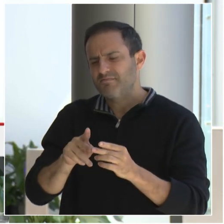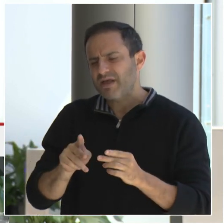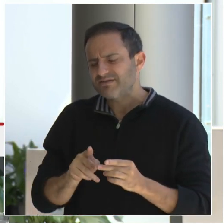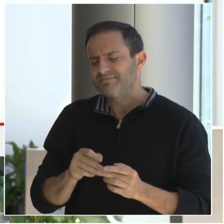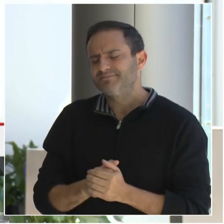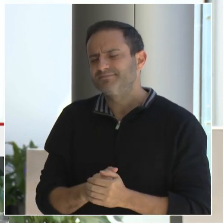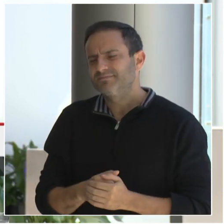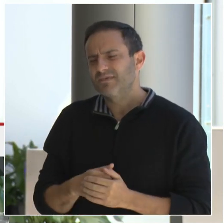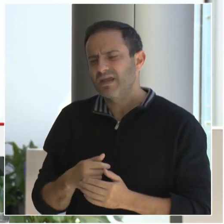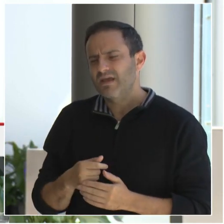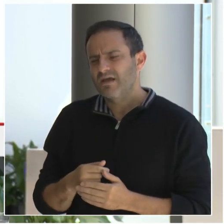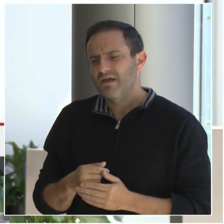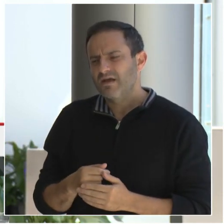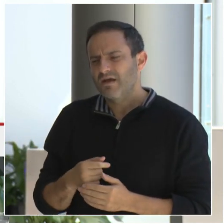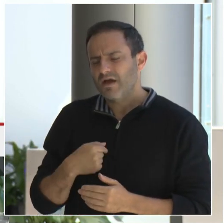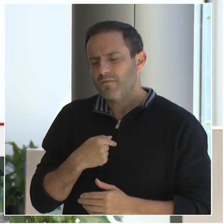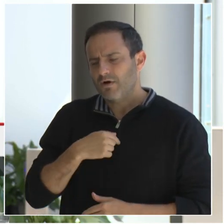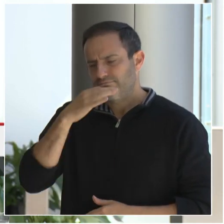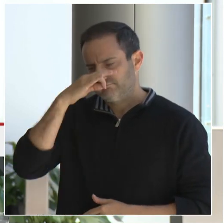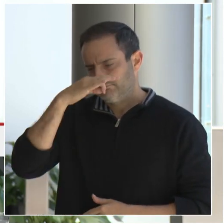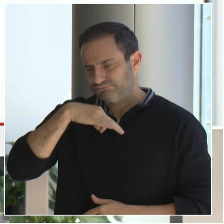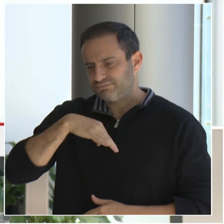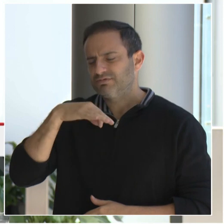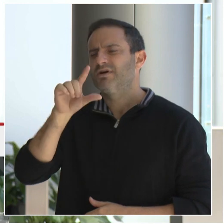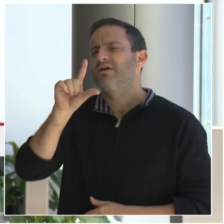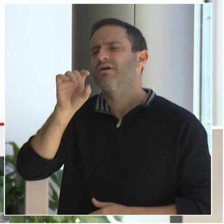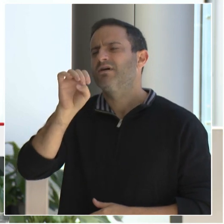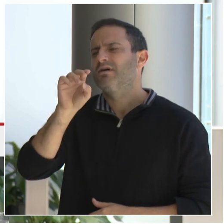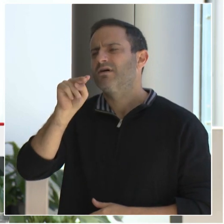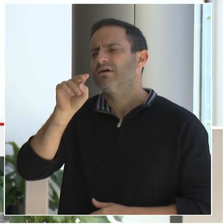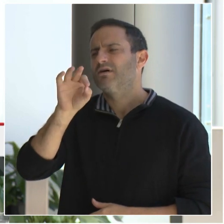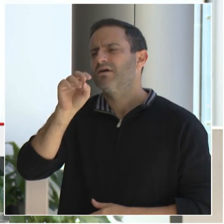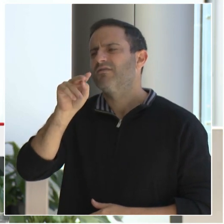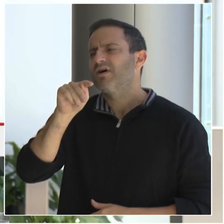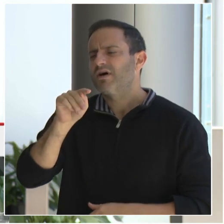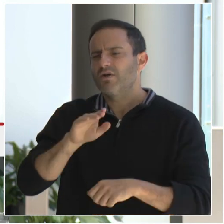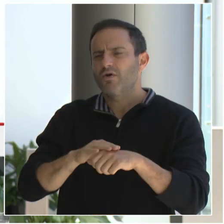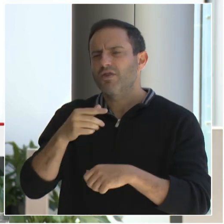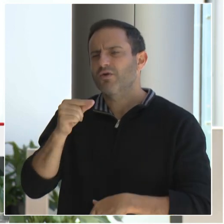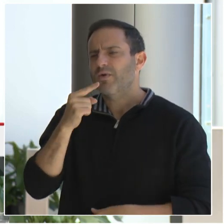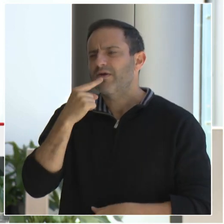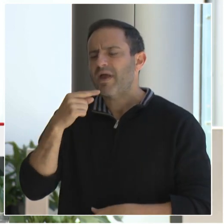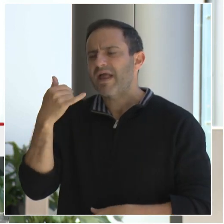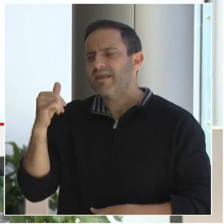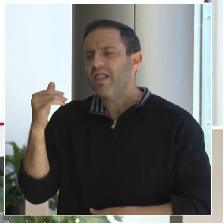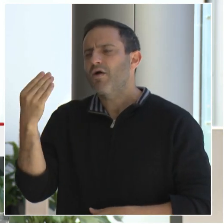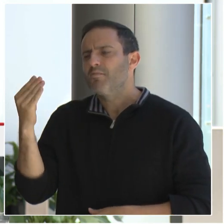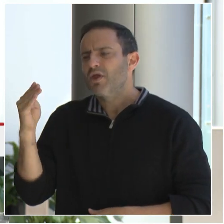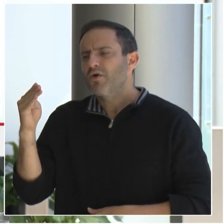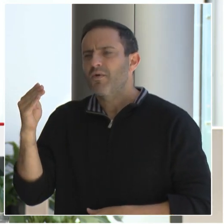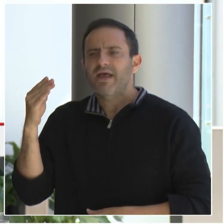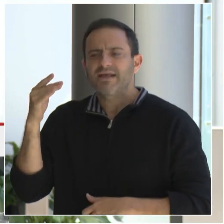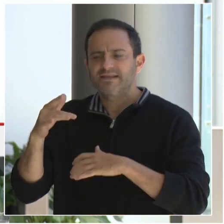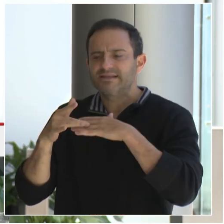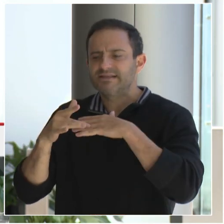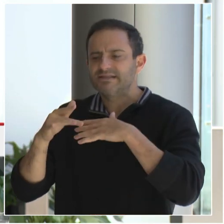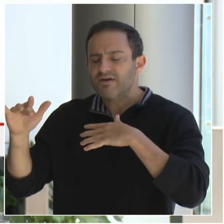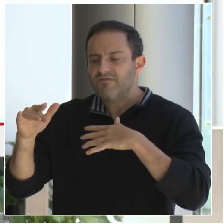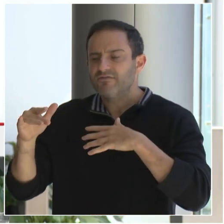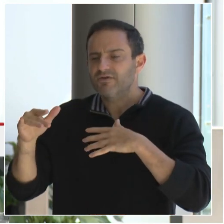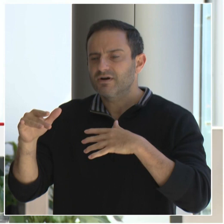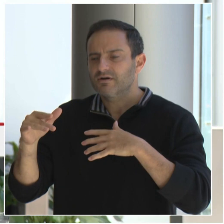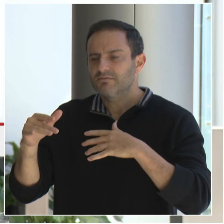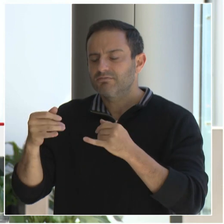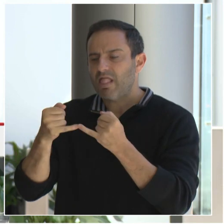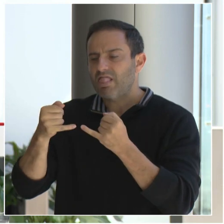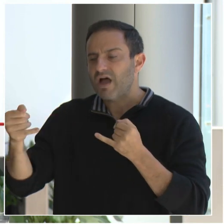are immediately adjacent to LaFont Plaza with rail service on the green, yellow, orange, blue, and silver lines, as well as